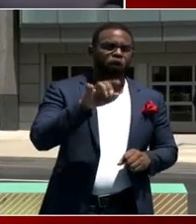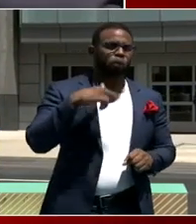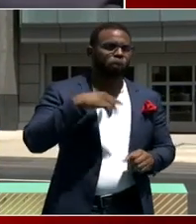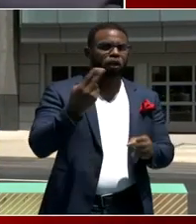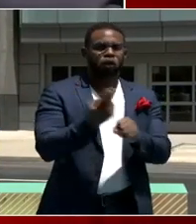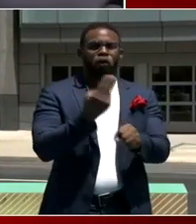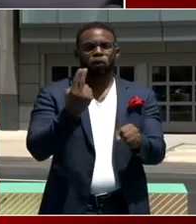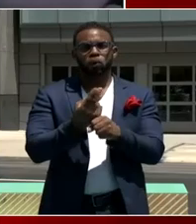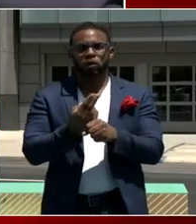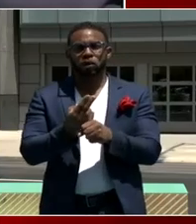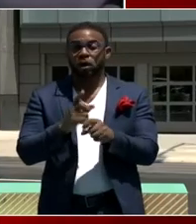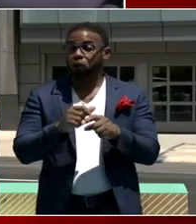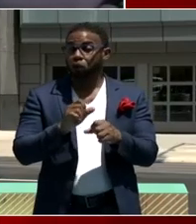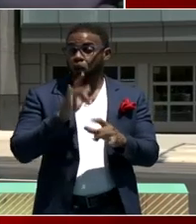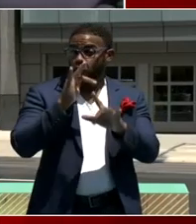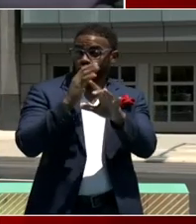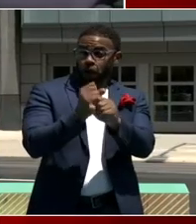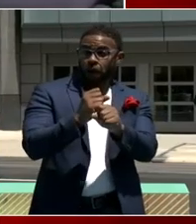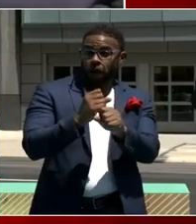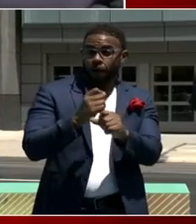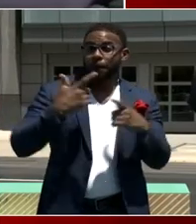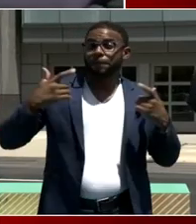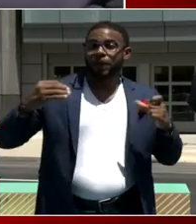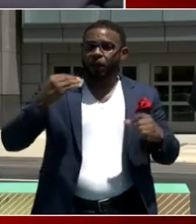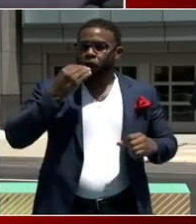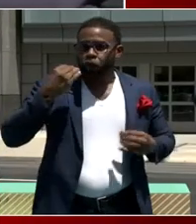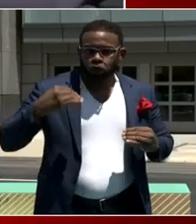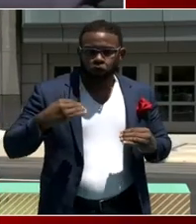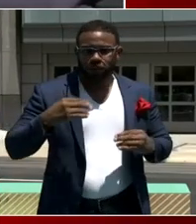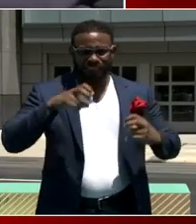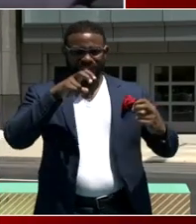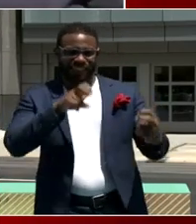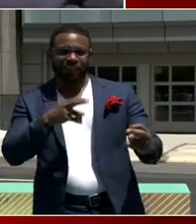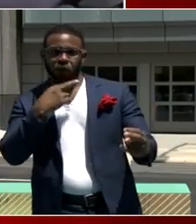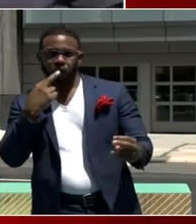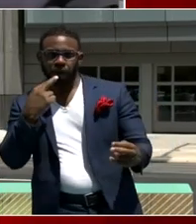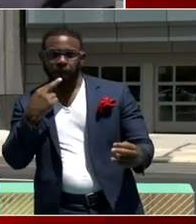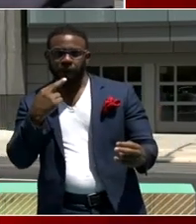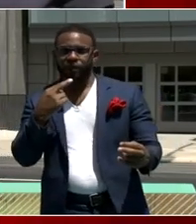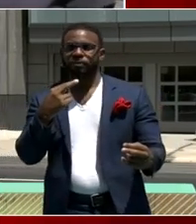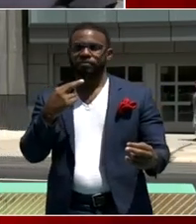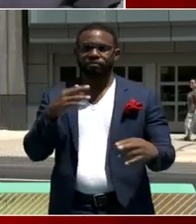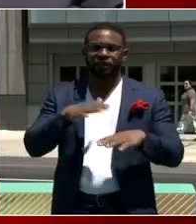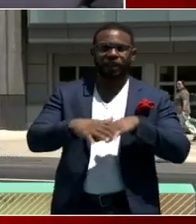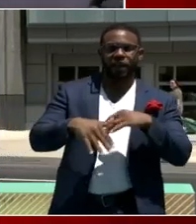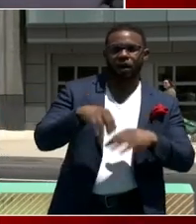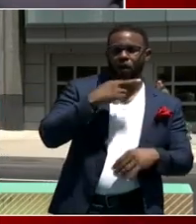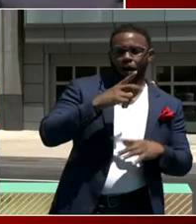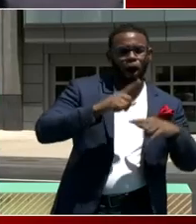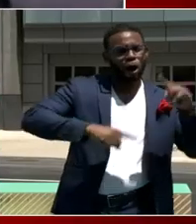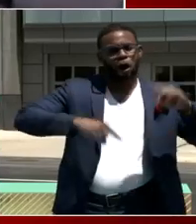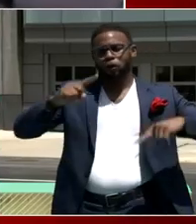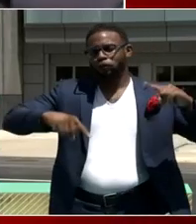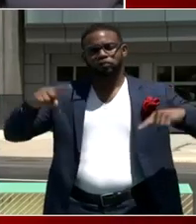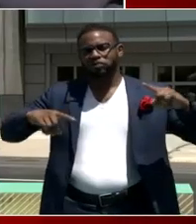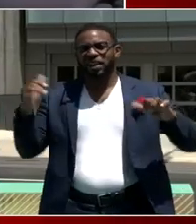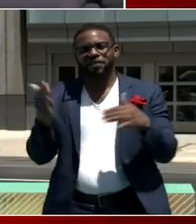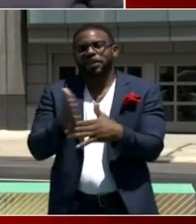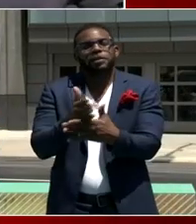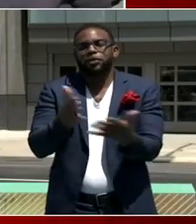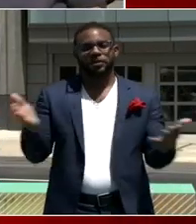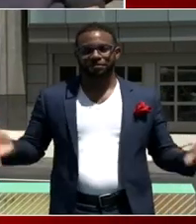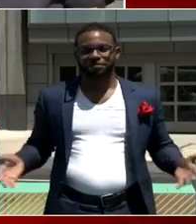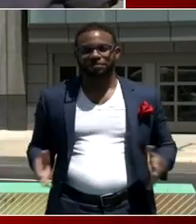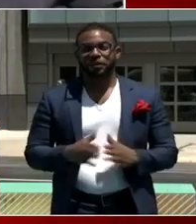that we use in order to attract grocers, sit-down restaurants, fast casual restaurants, and all sorts of everything in